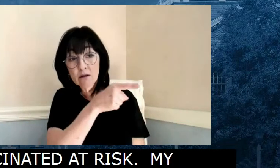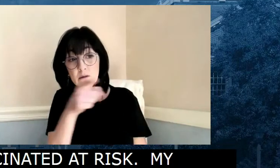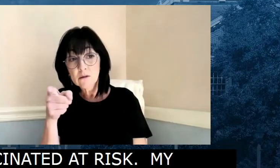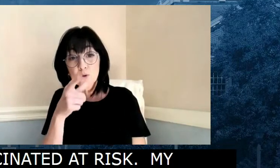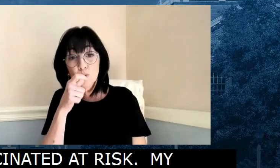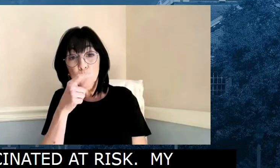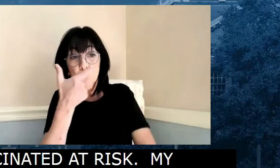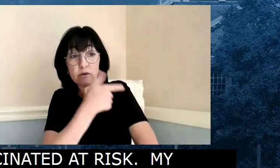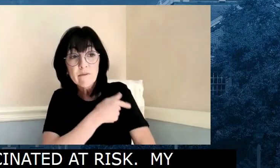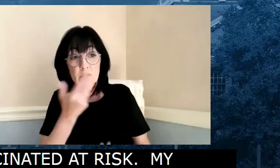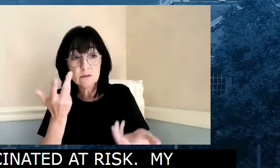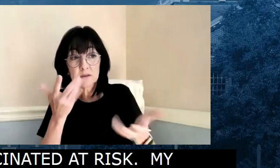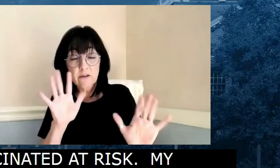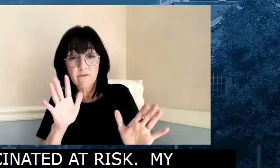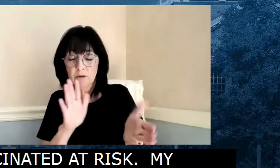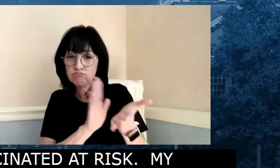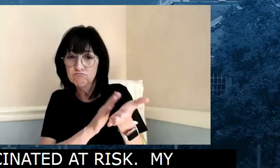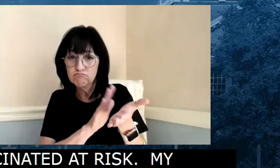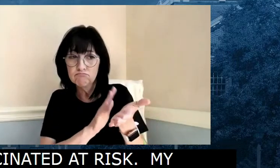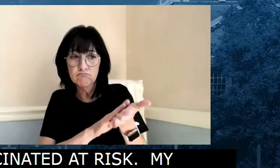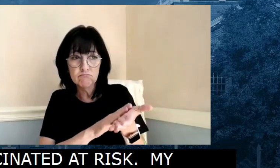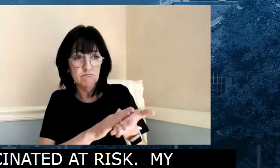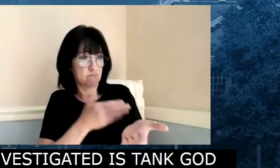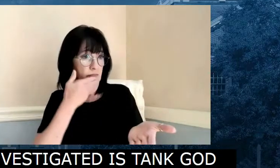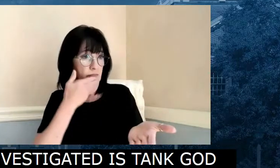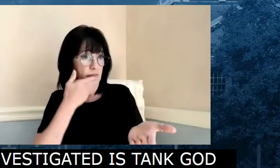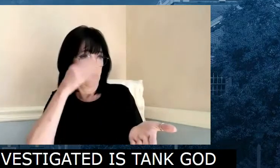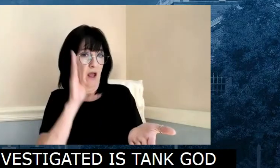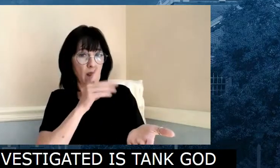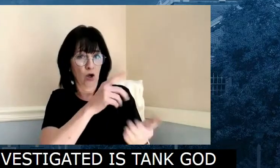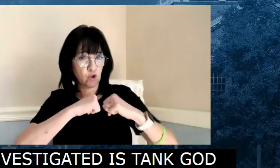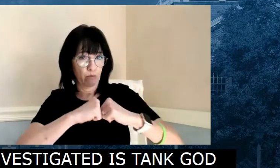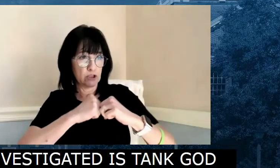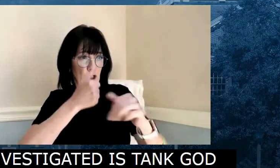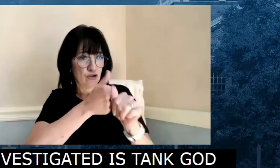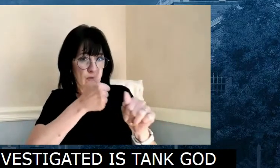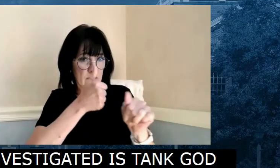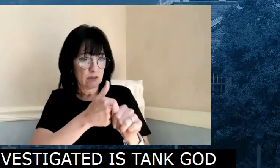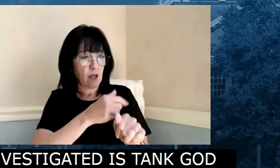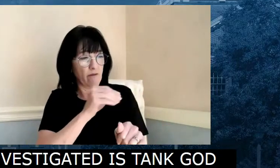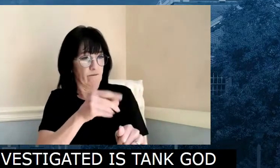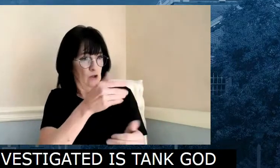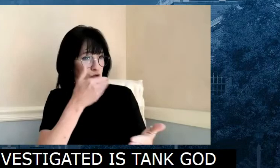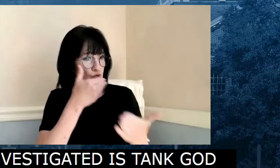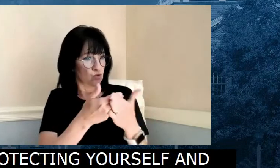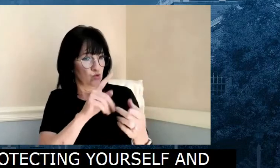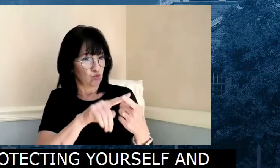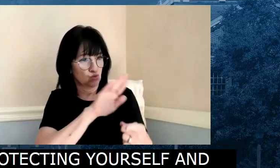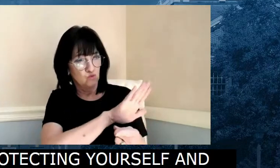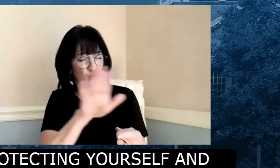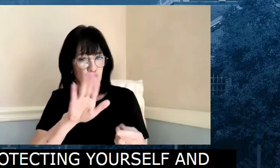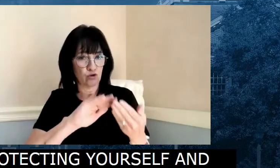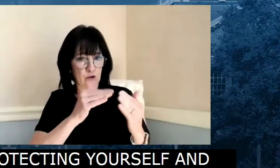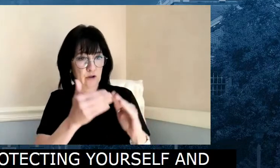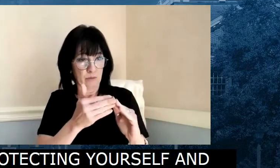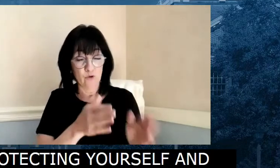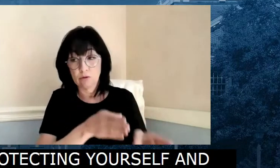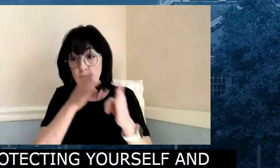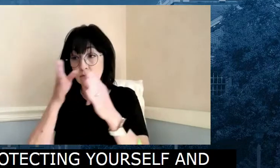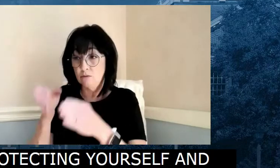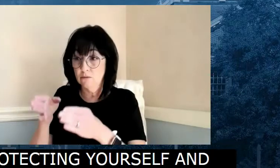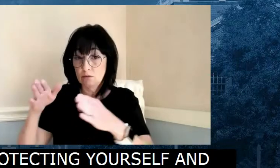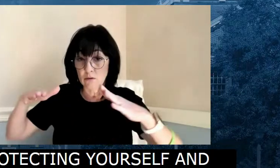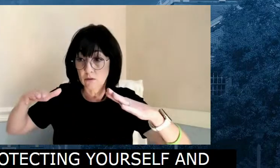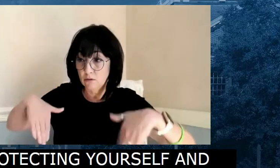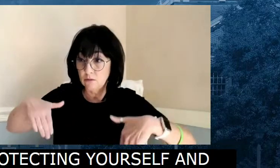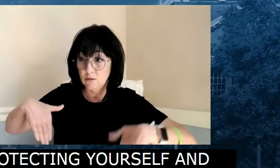taken that step. You're protecting yourself and others in our community. And for those who are not vaccinated, now's the time. Get vaccinated. You're going to protect